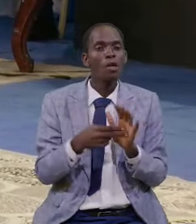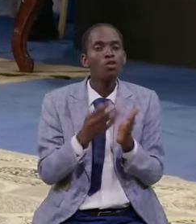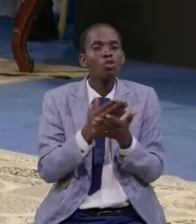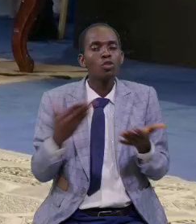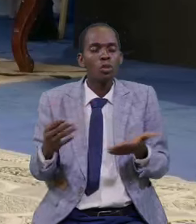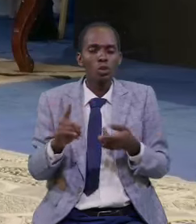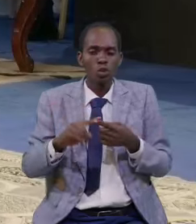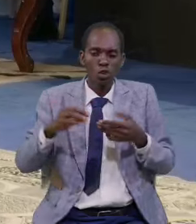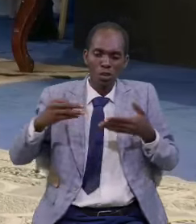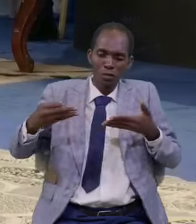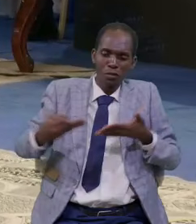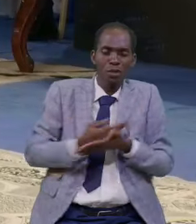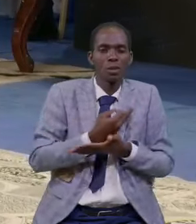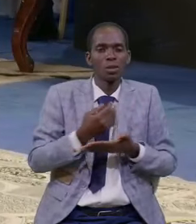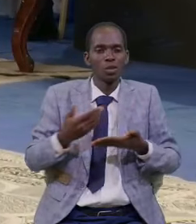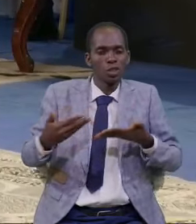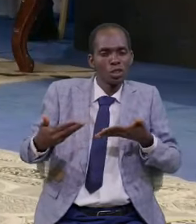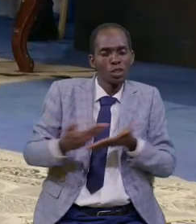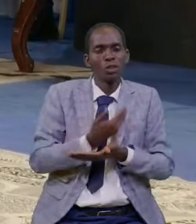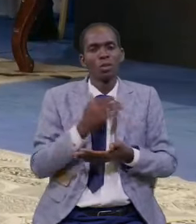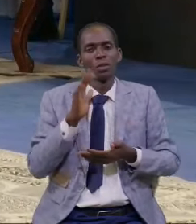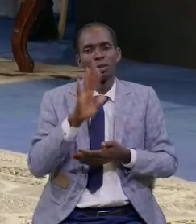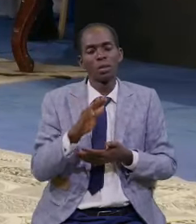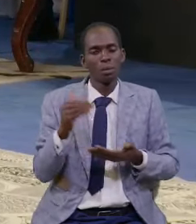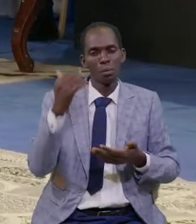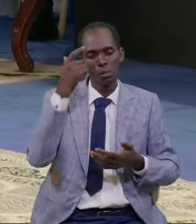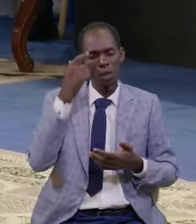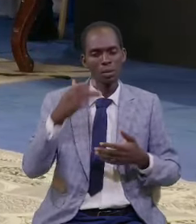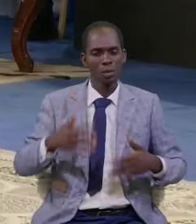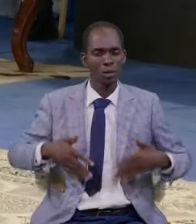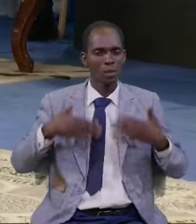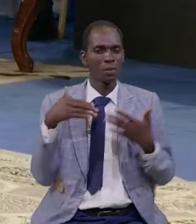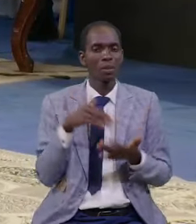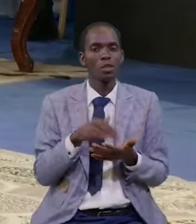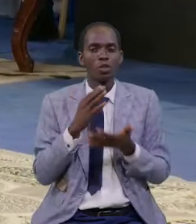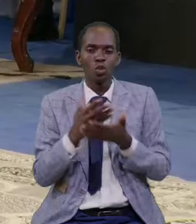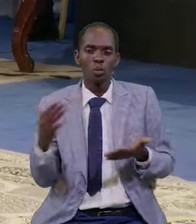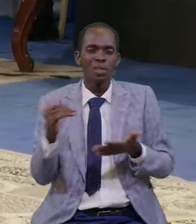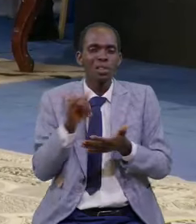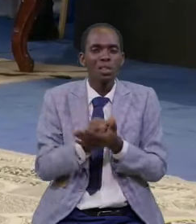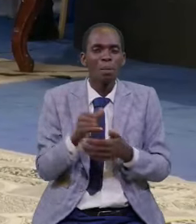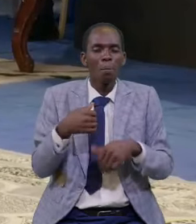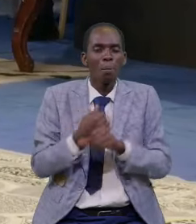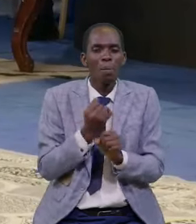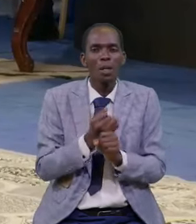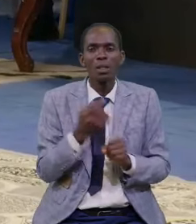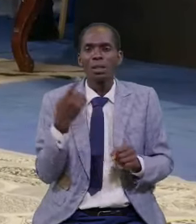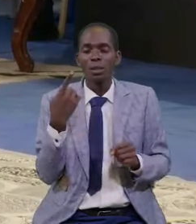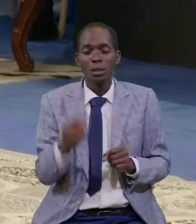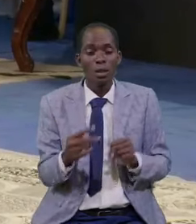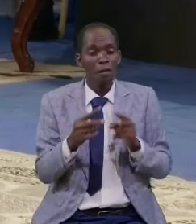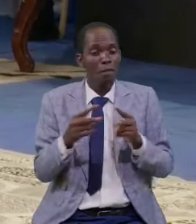renewing, something transforming, something that makes the dairy, weak,